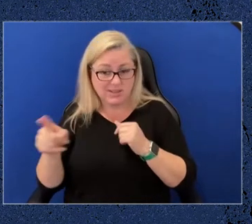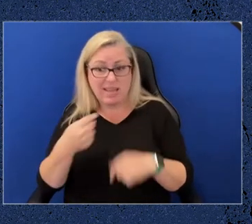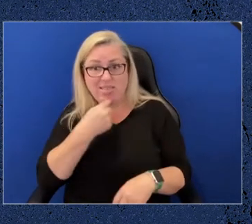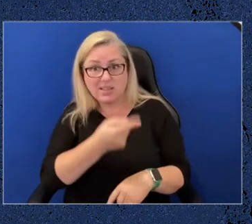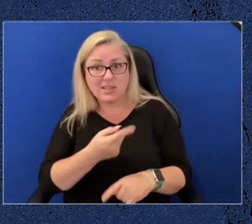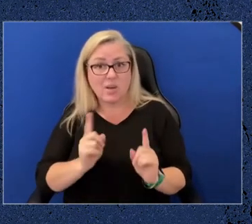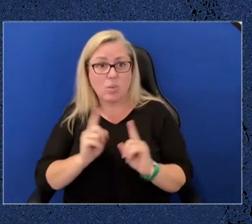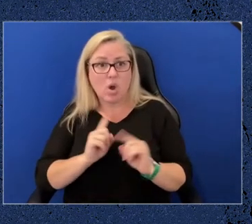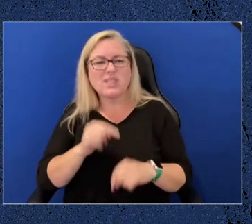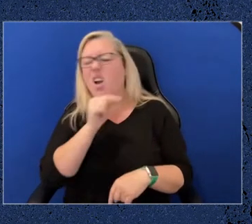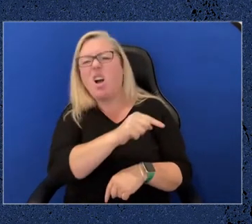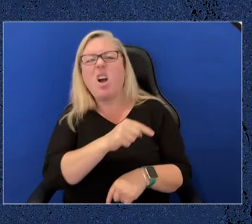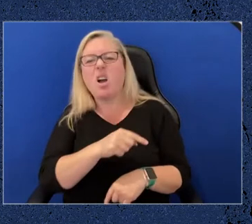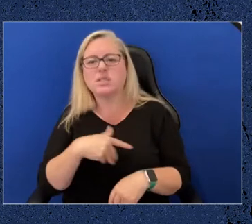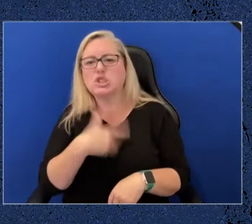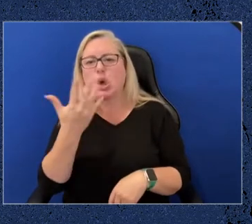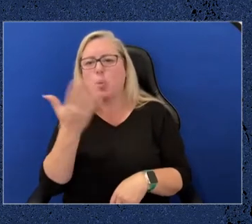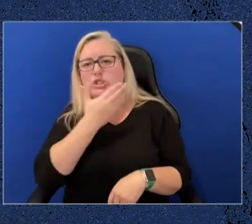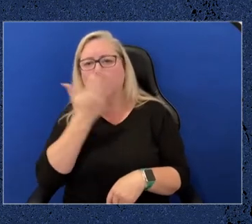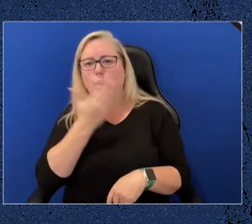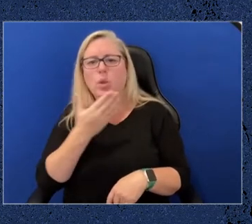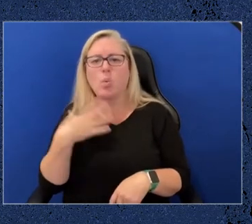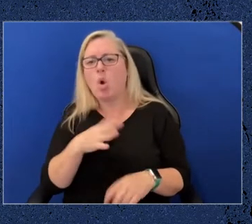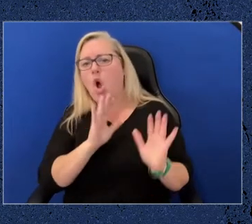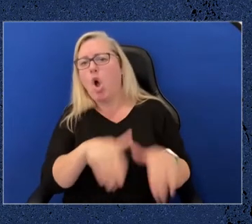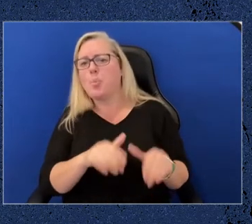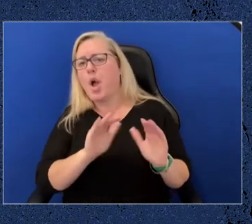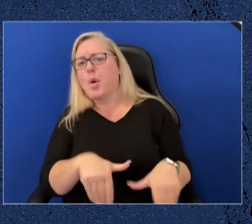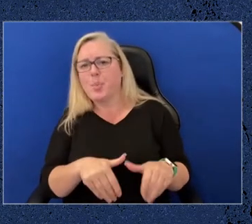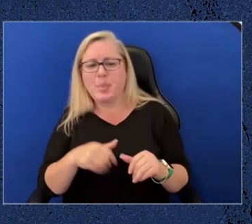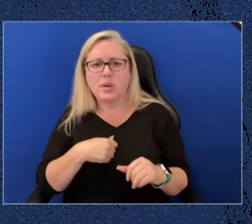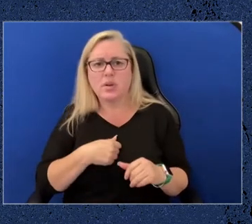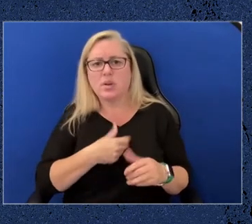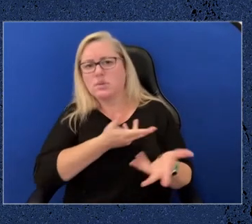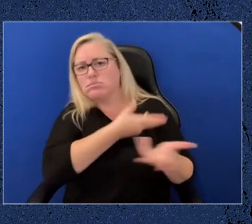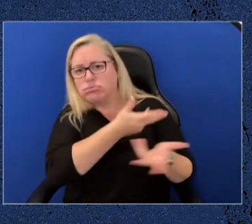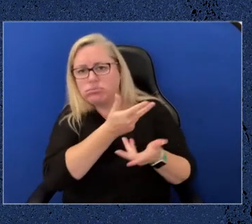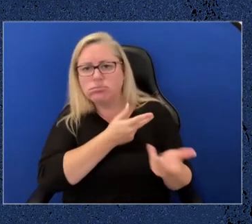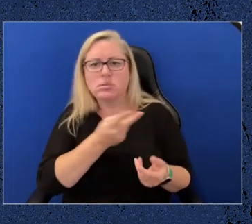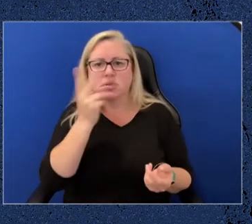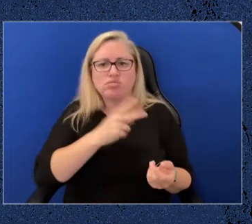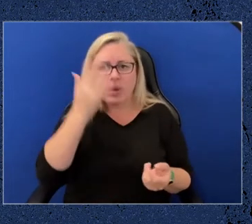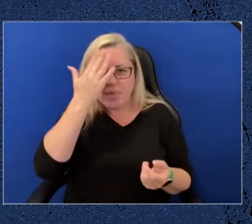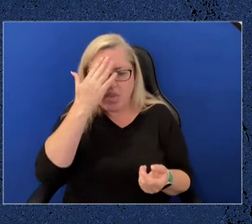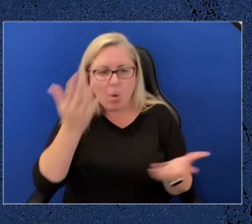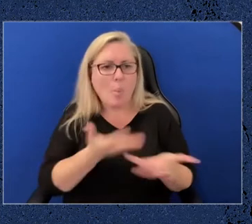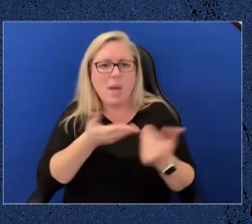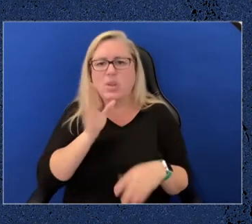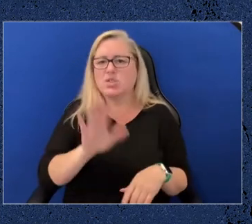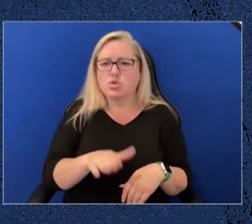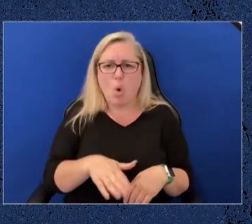that they don't want to go to school. They'd rather sit at home or, you know, talk to the grandma or play with the dog, or there's